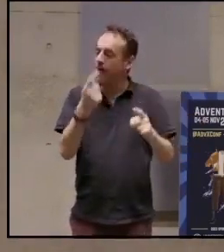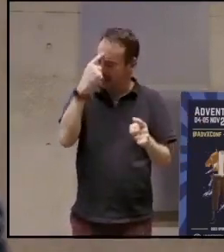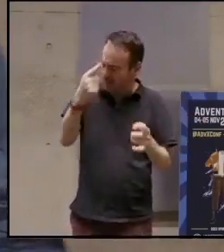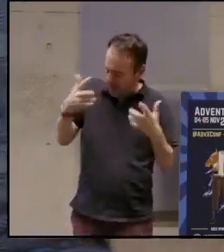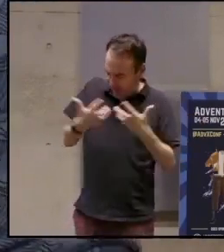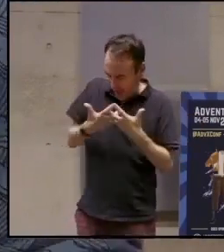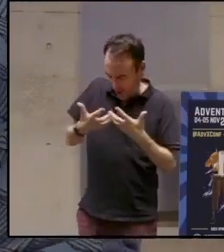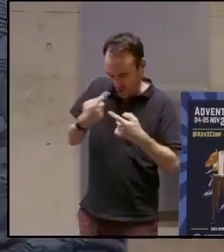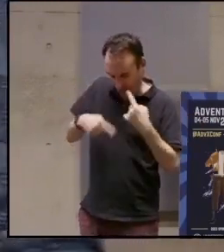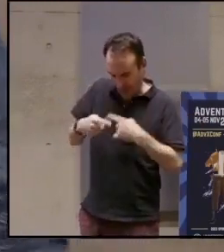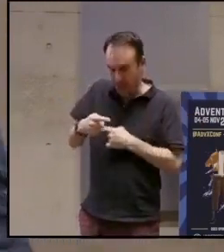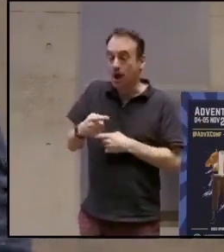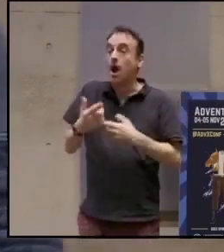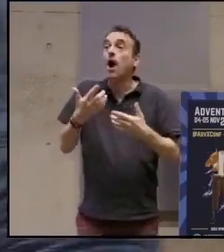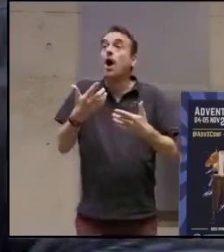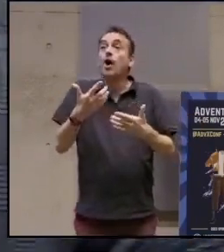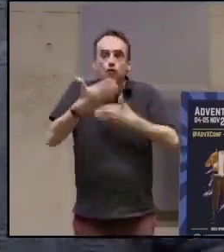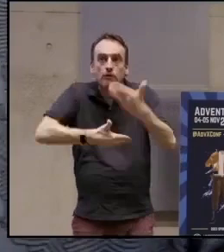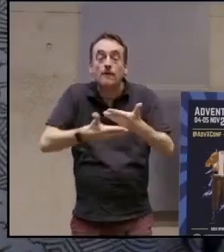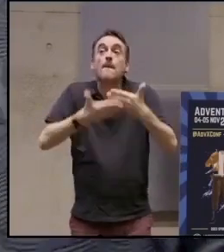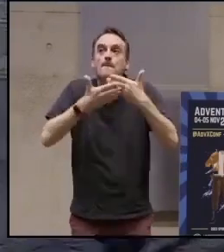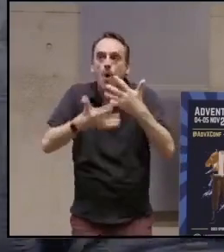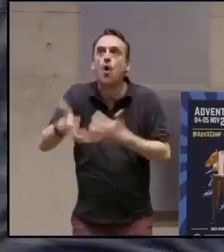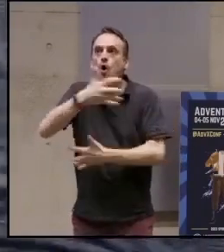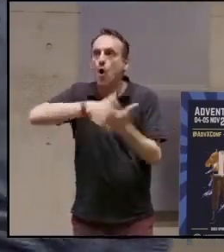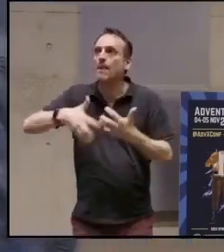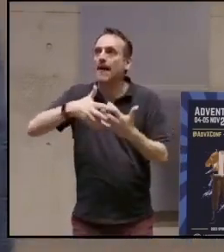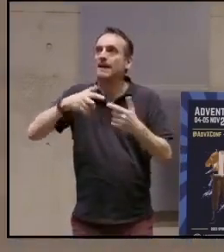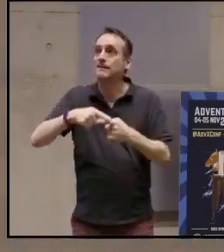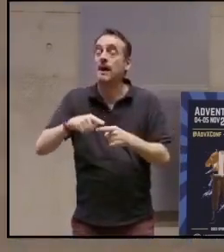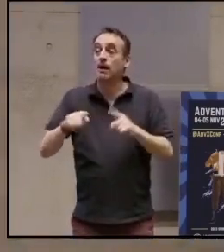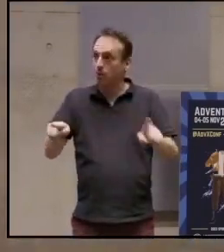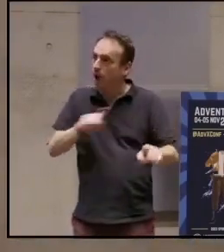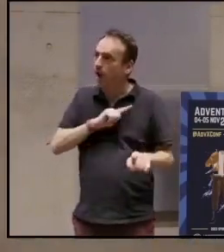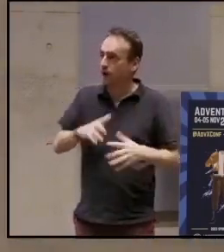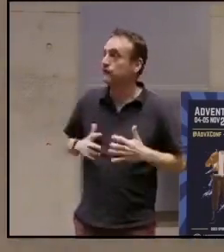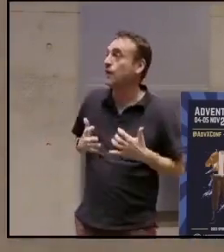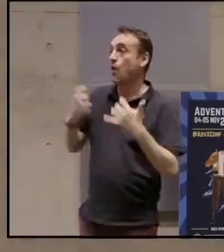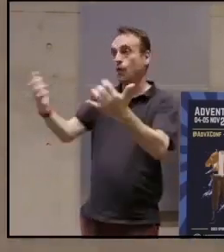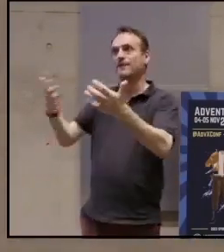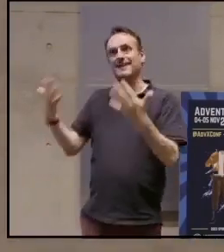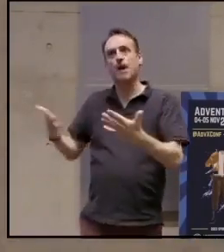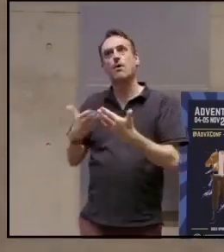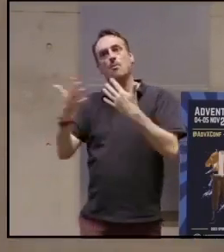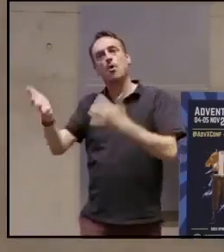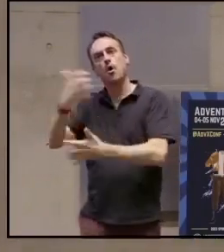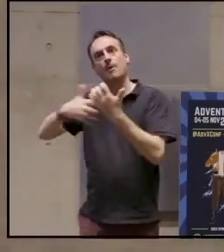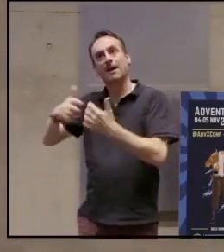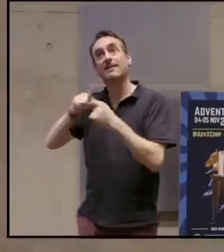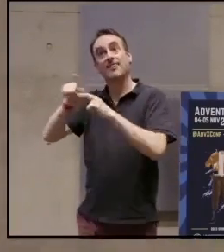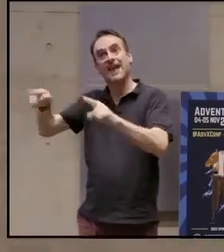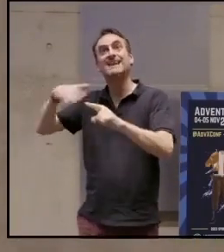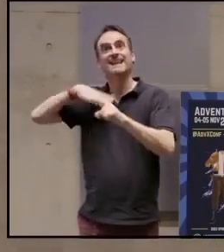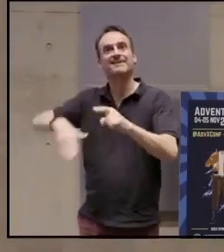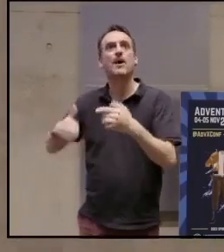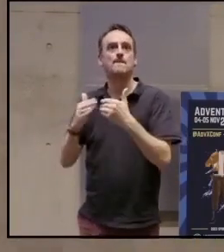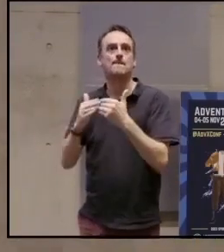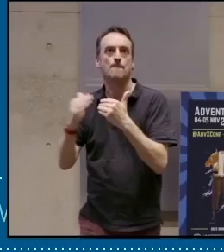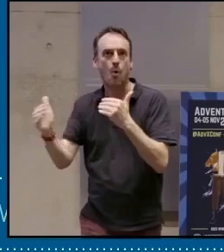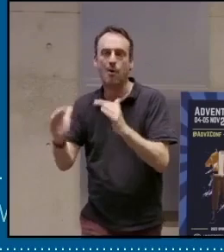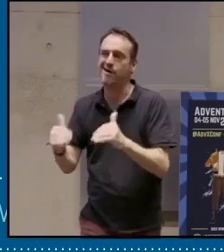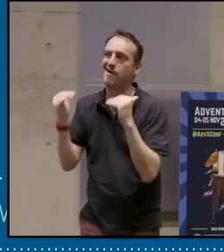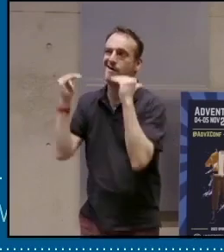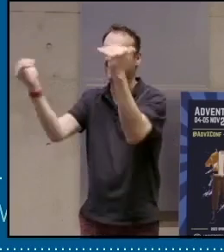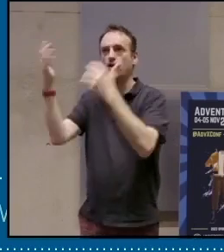to tell more complex stories to a more complex and sophisticated audience with more complex needs from their fiction.